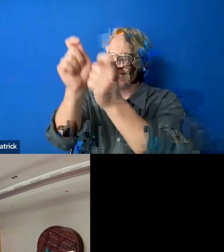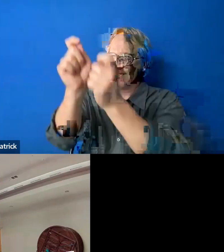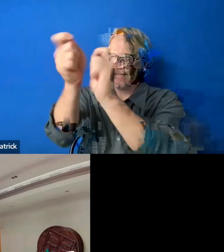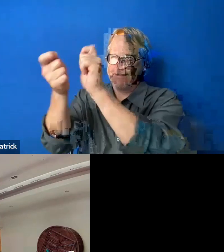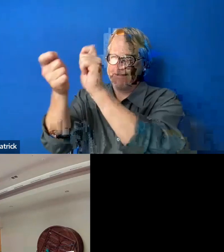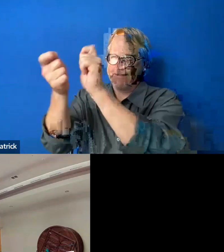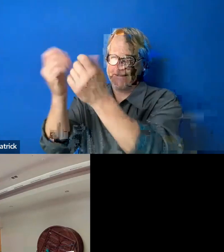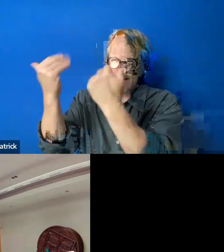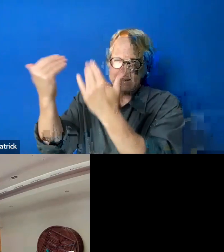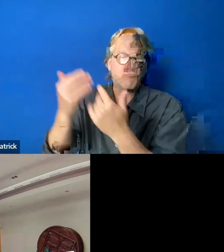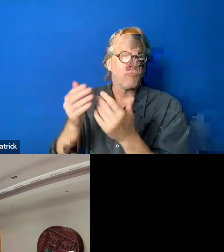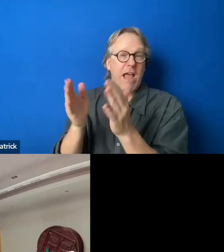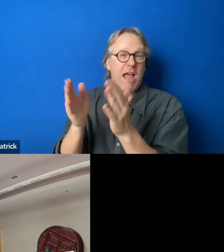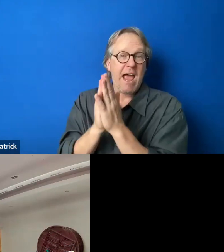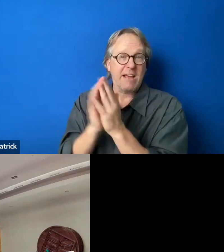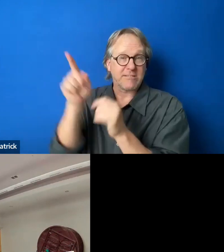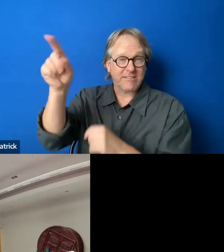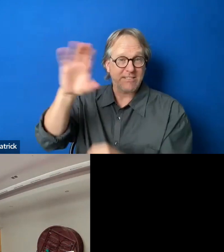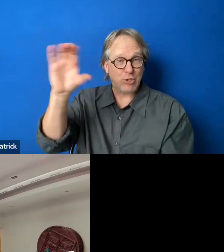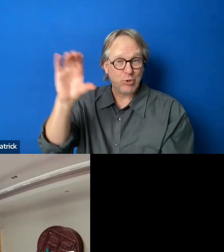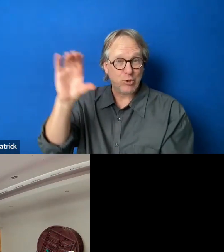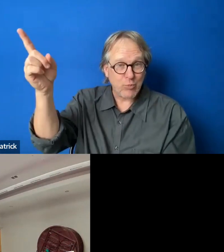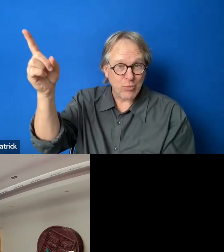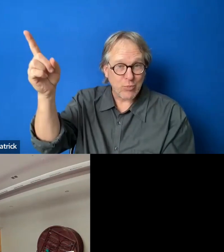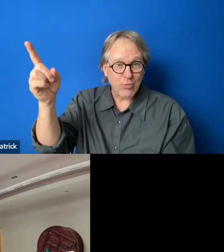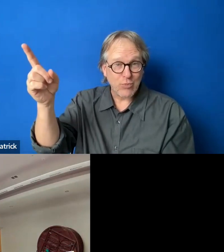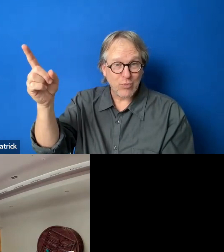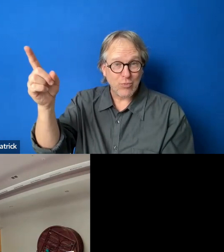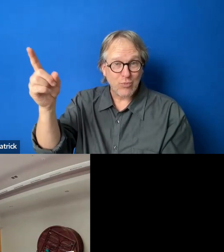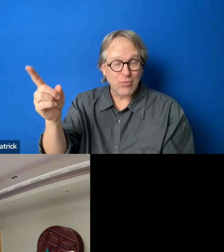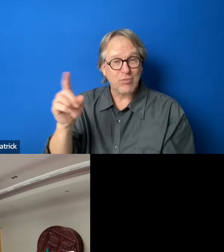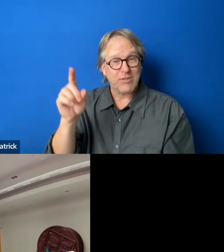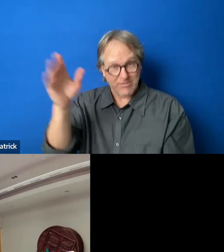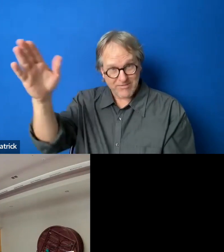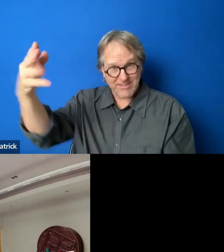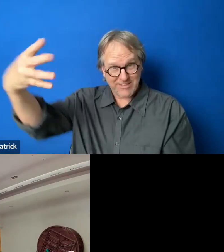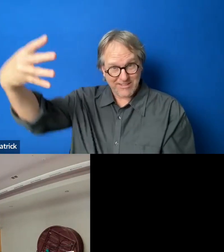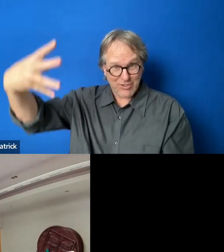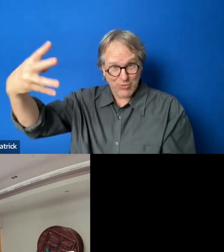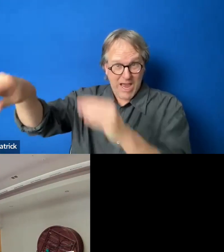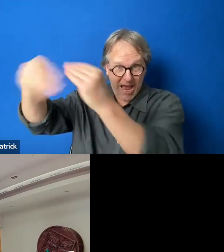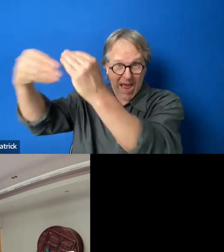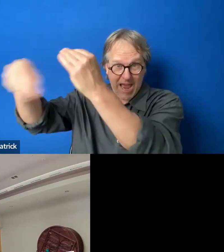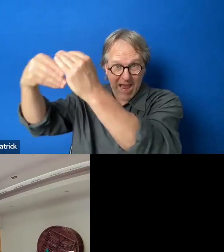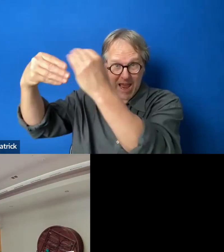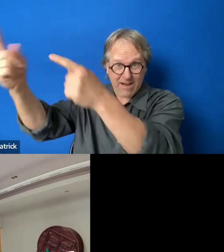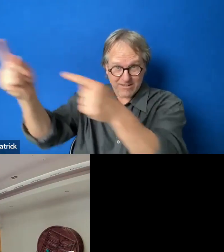let's ask Zoom, hey, can you put this on the list of things you keep adding?